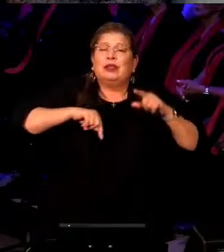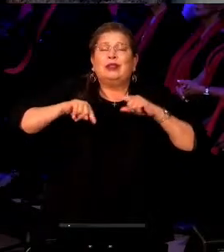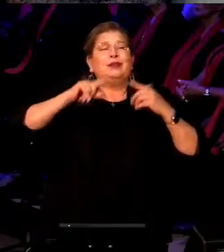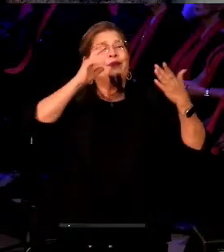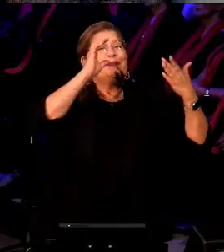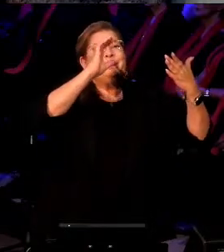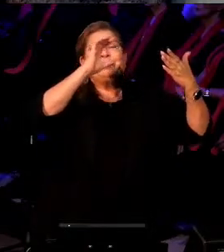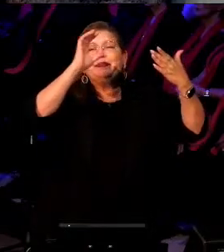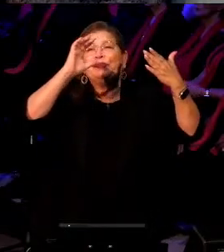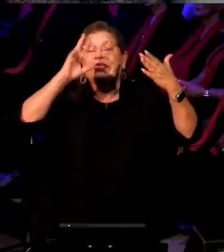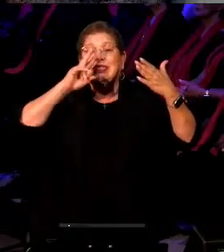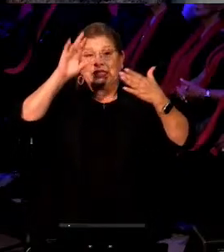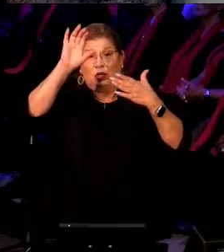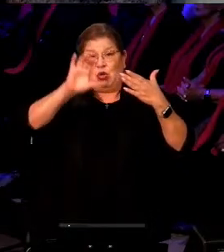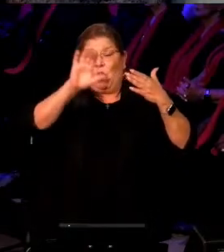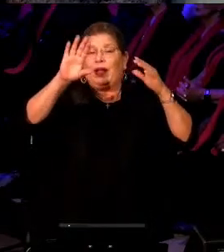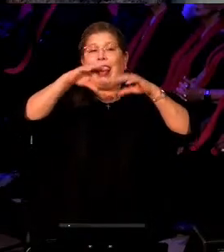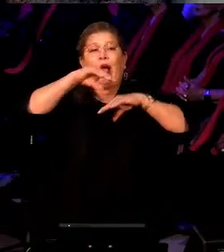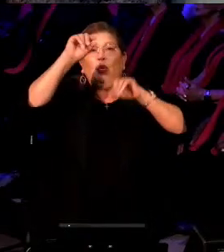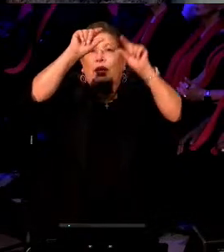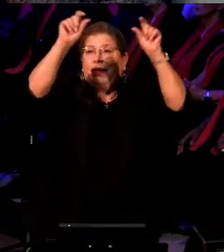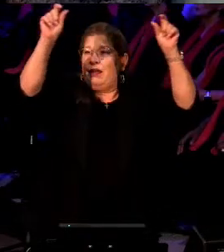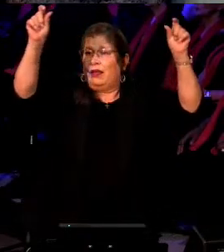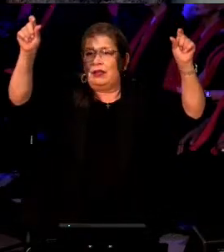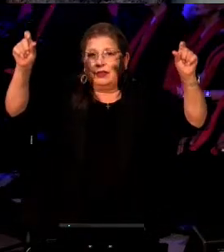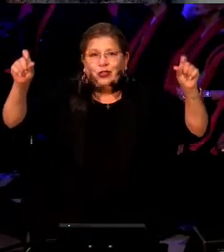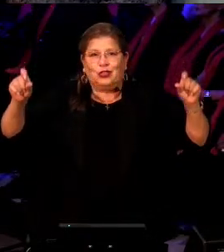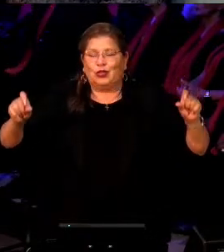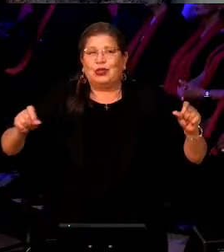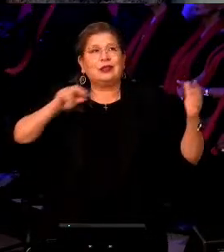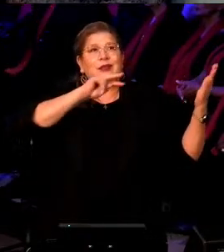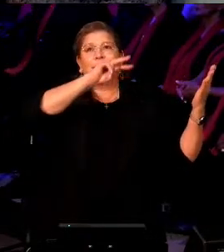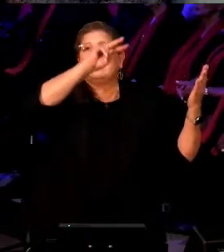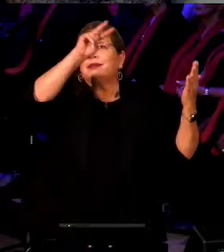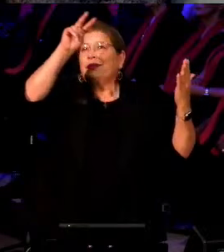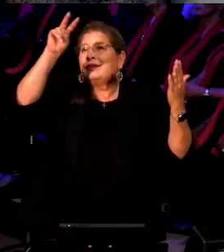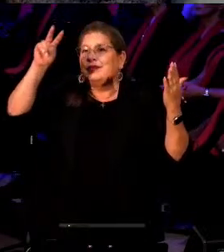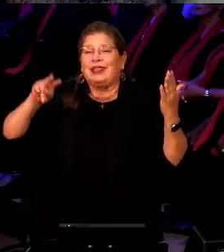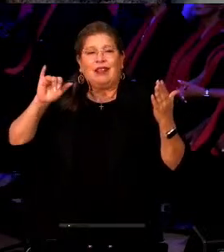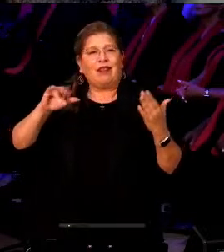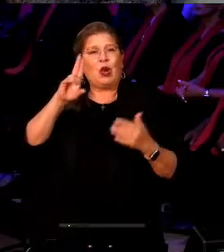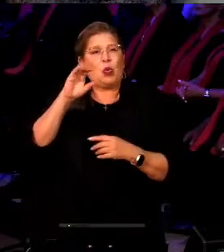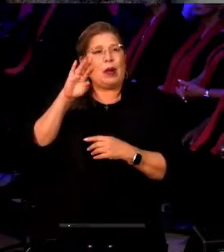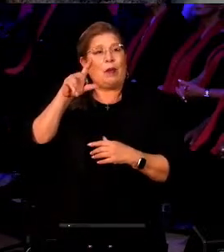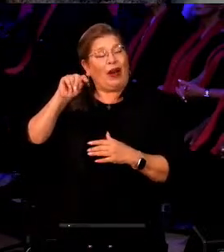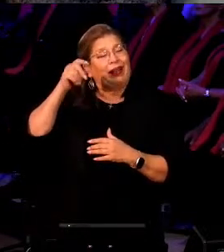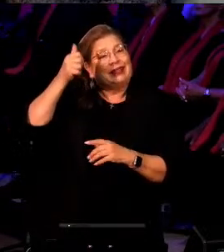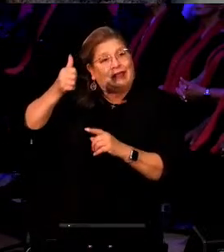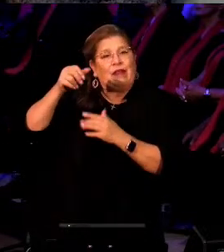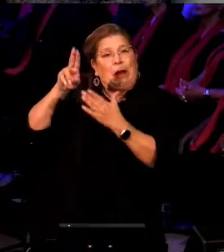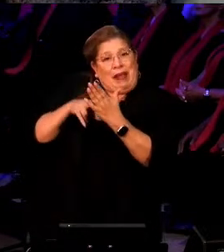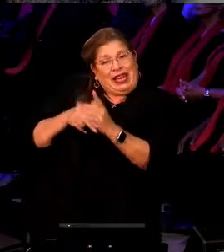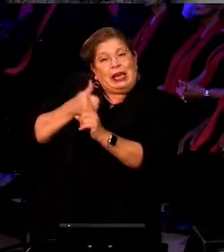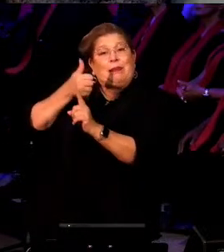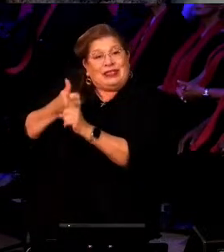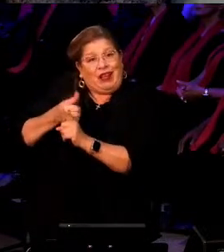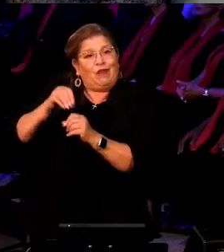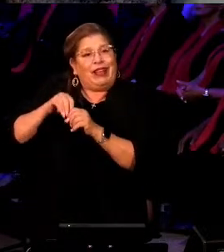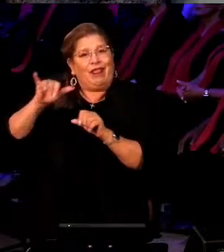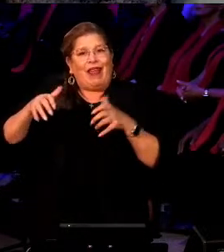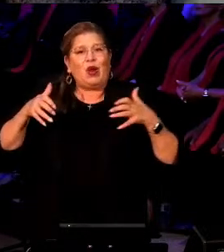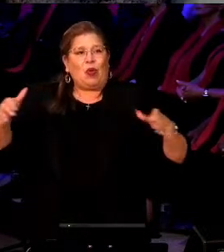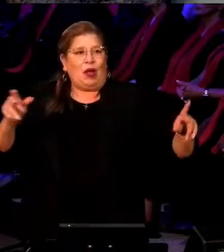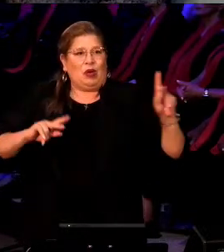the edges of that painting, you would find that Rembrandt painted himself in the crowd.